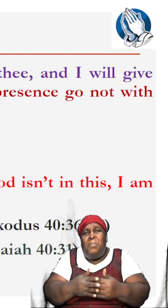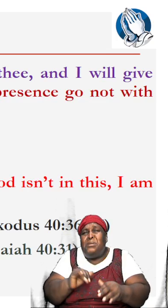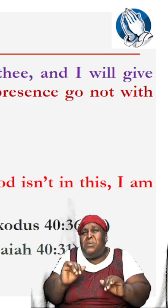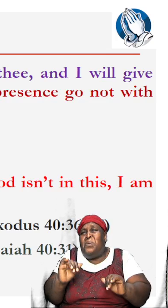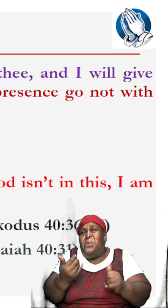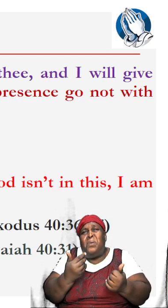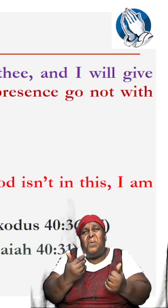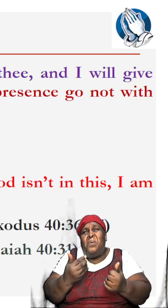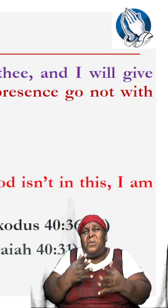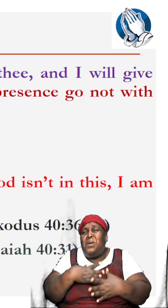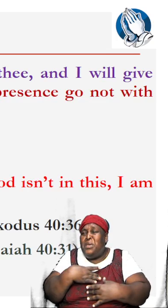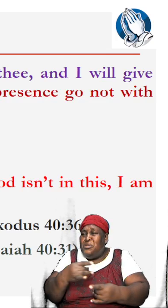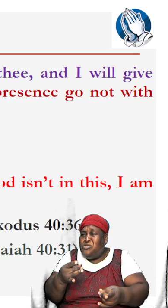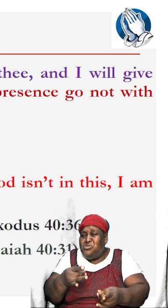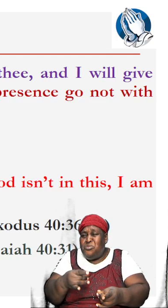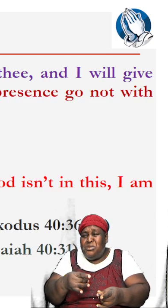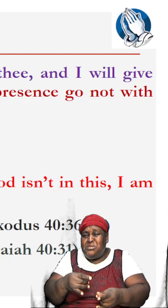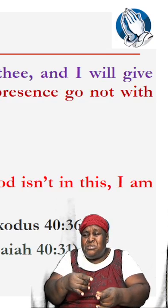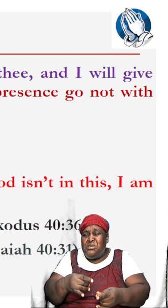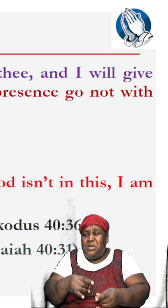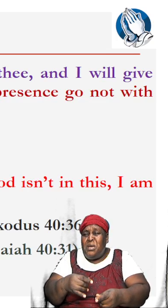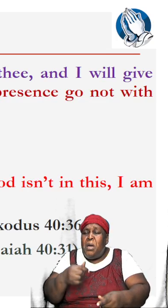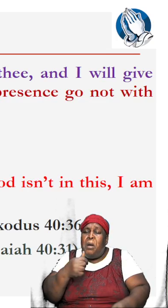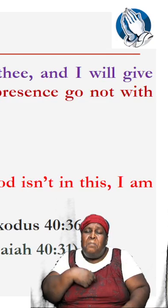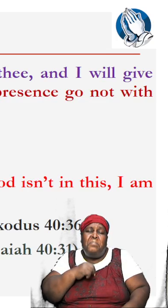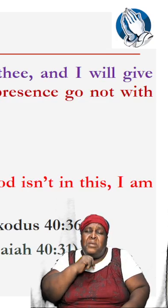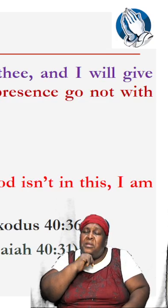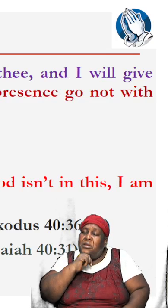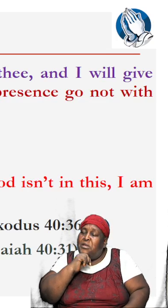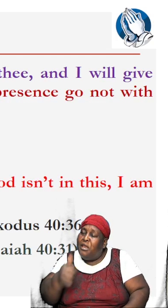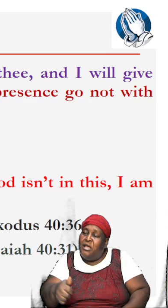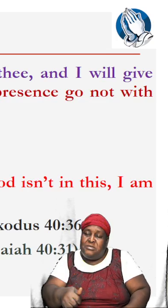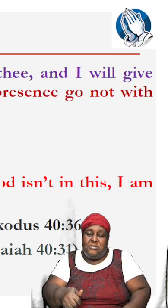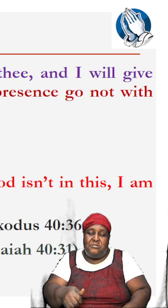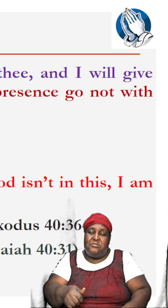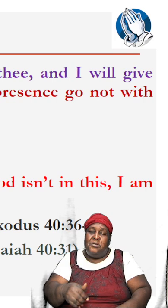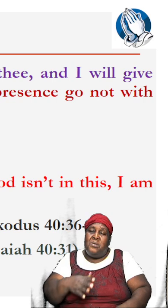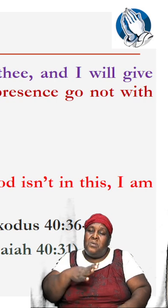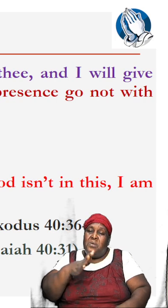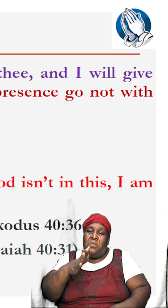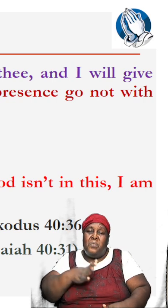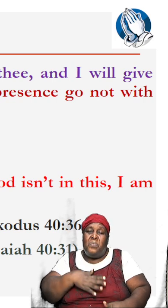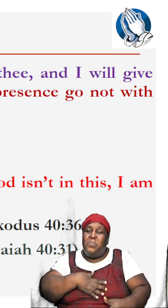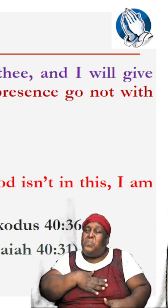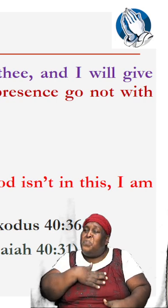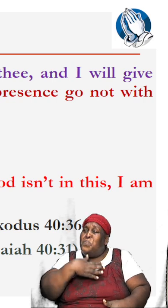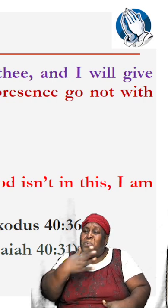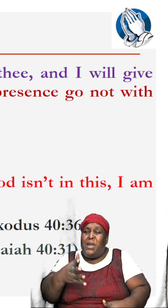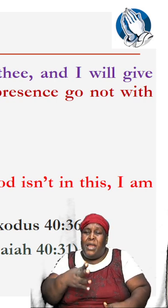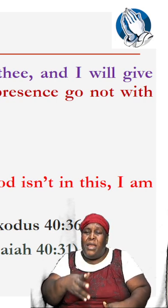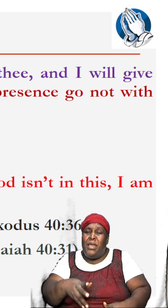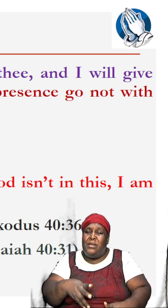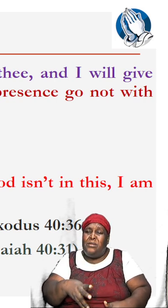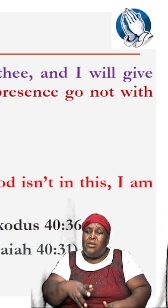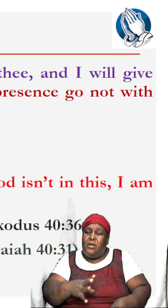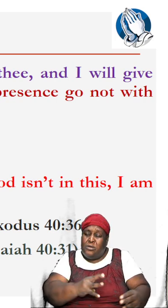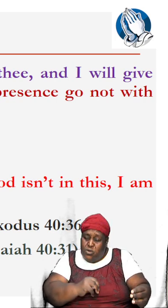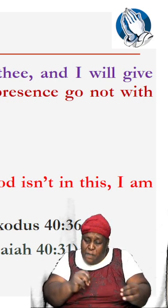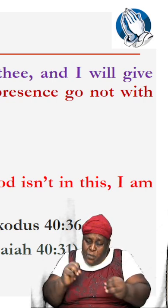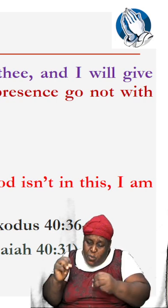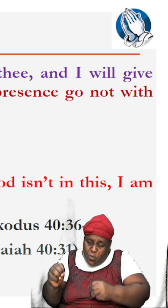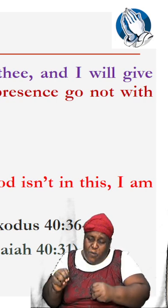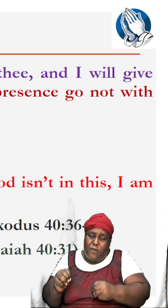looks, I am willing to not be a part of it. If your presence is not going to go with me,